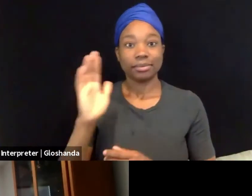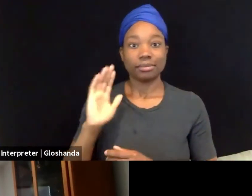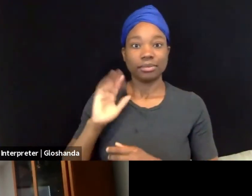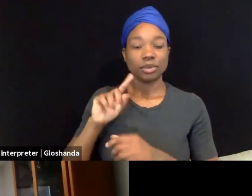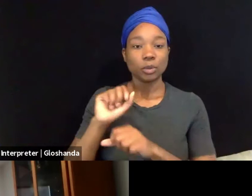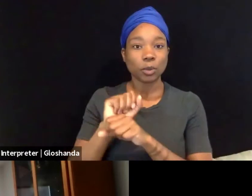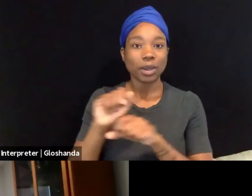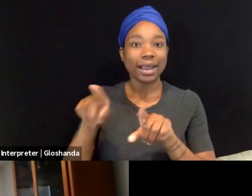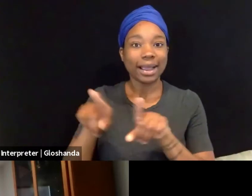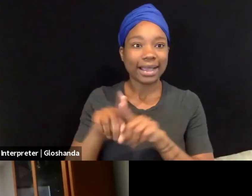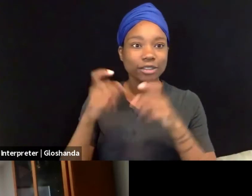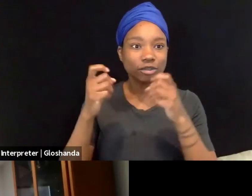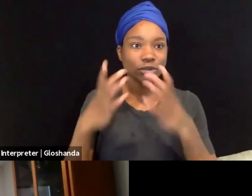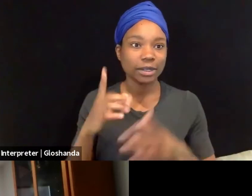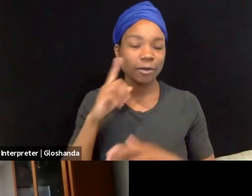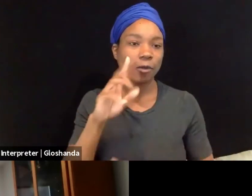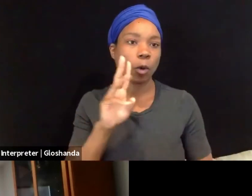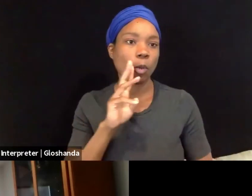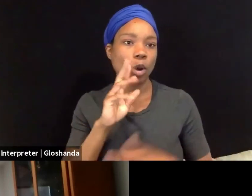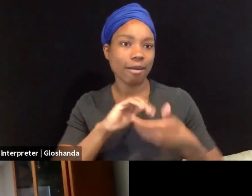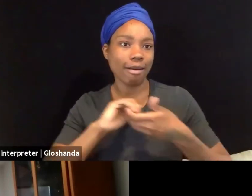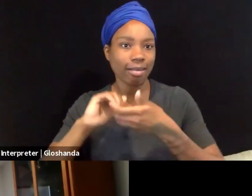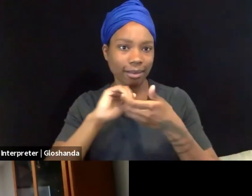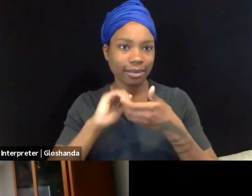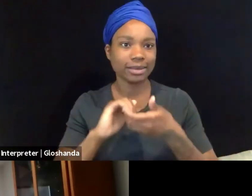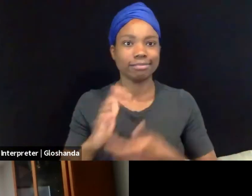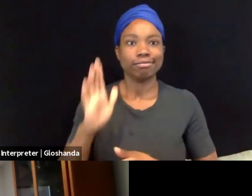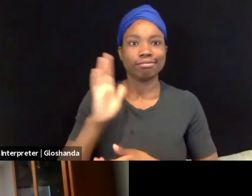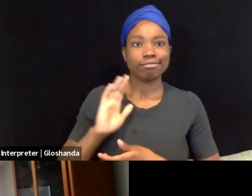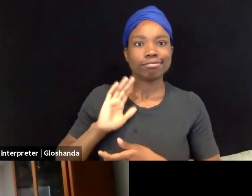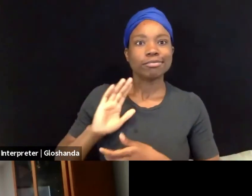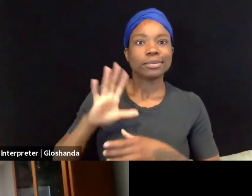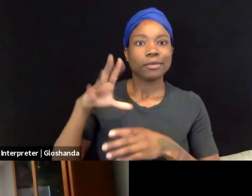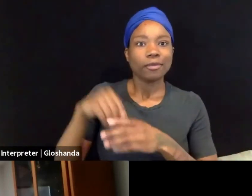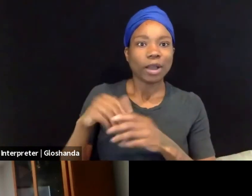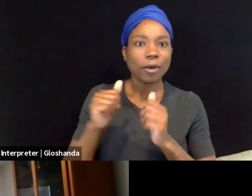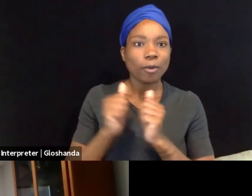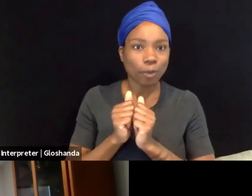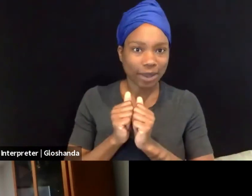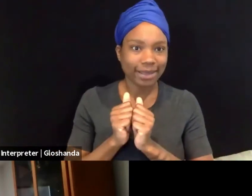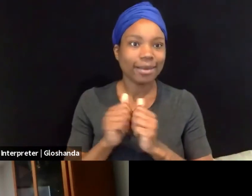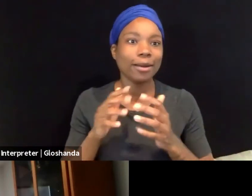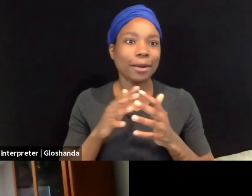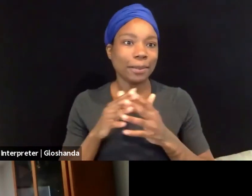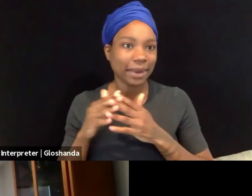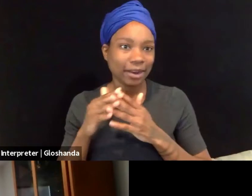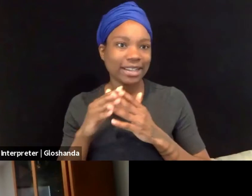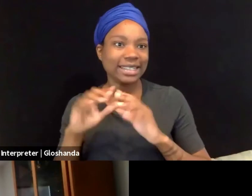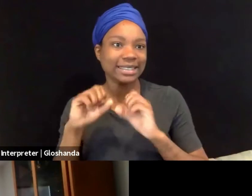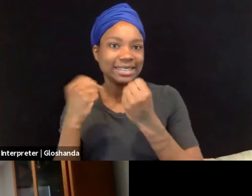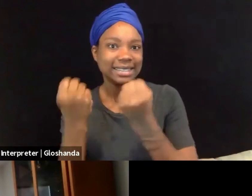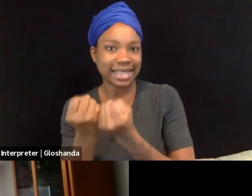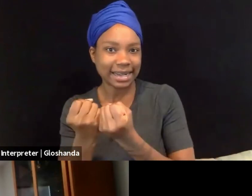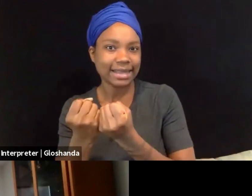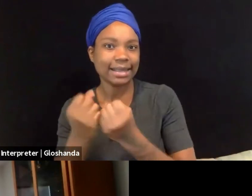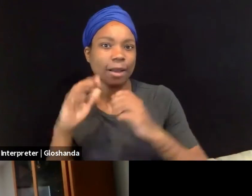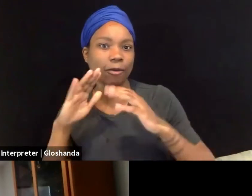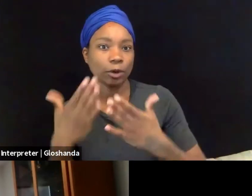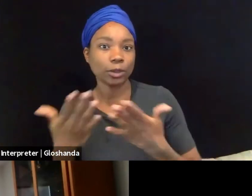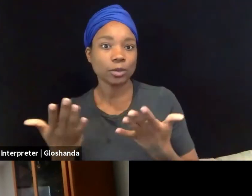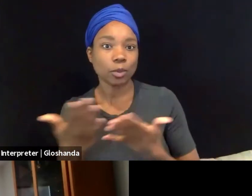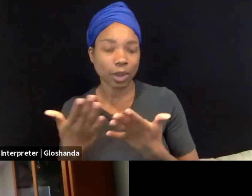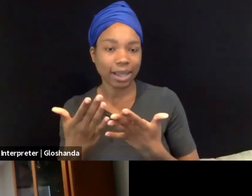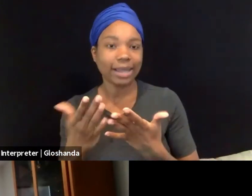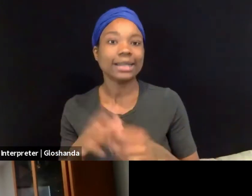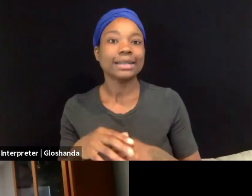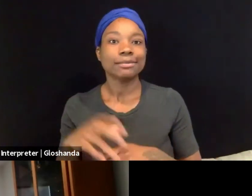the Intelligent Transportation Society of America and as consultant to the Washington State Department of Transportation. She also